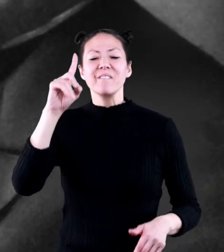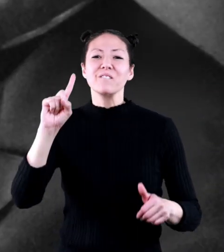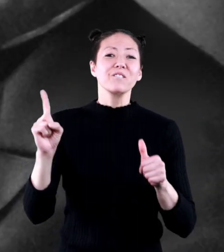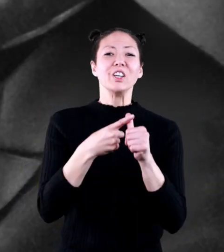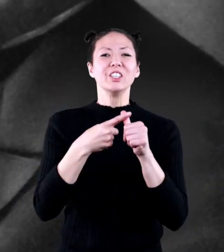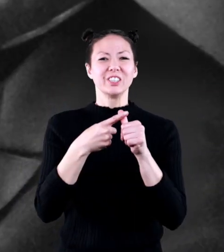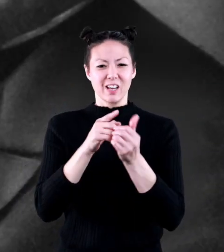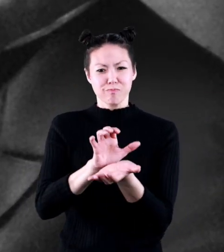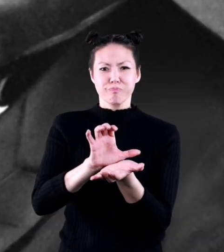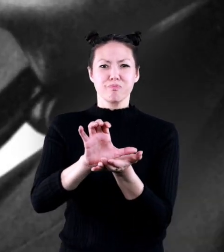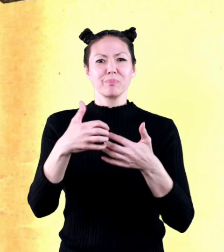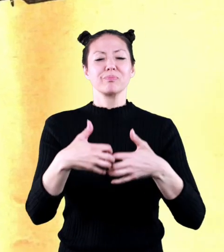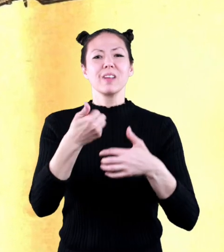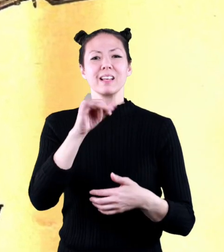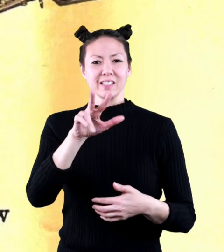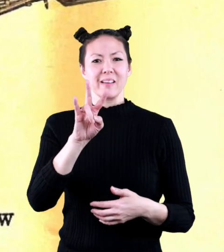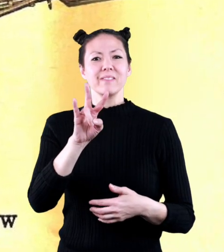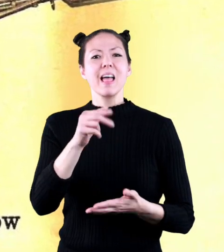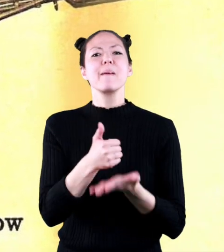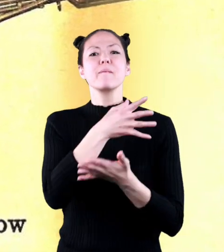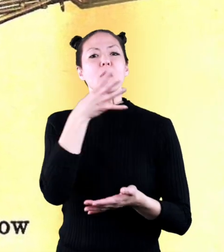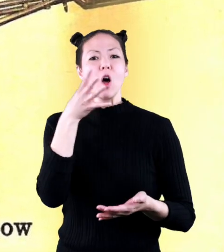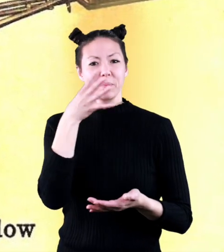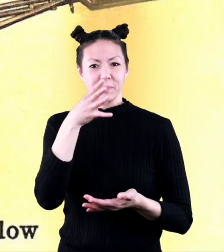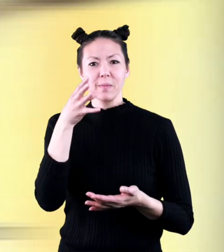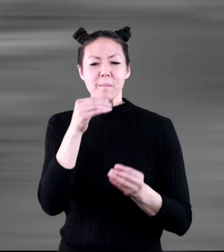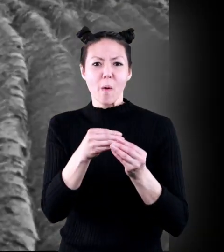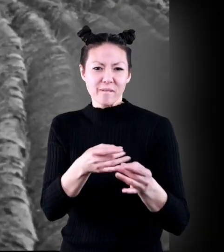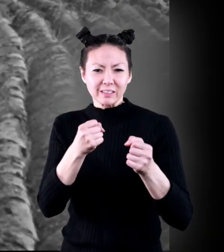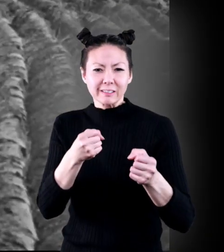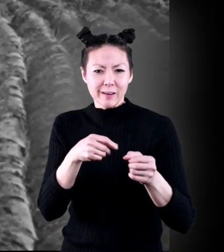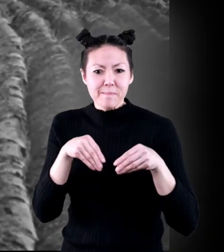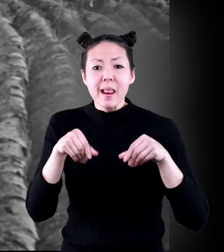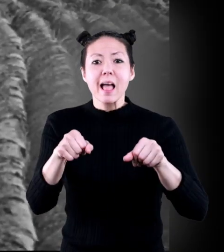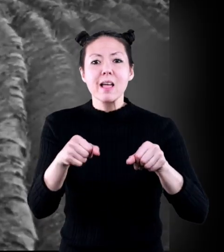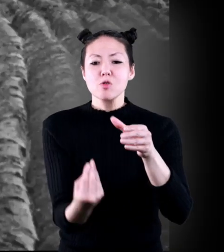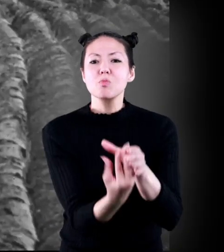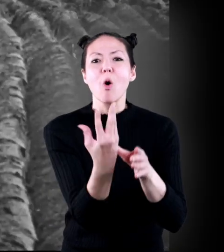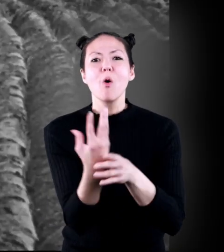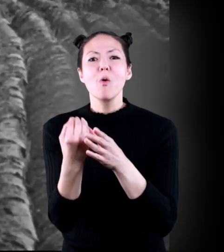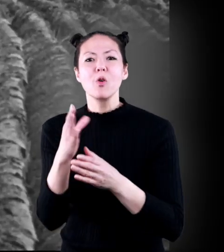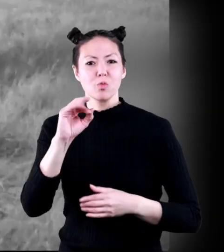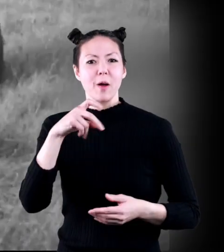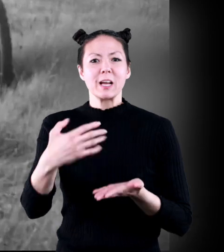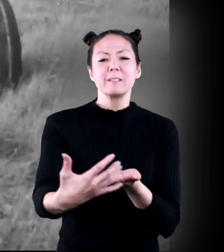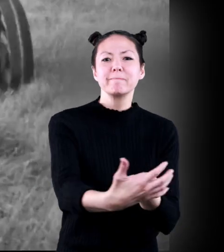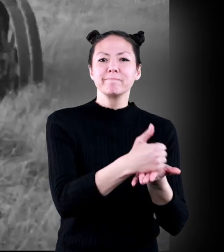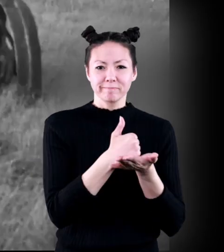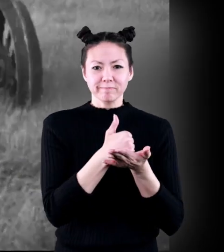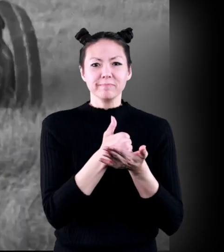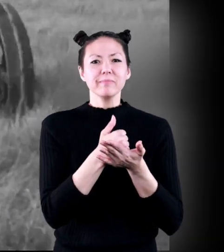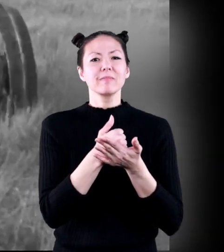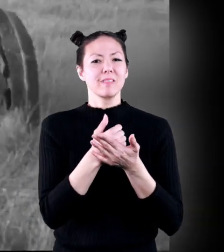plow in 1837, which helped farmers become faster and more efficient in planting and growing crops. Due to these